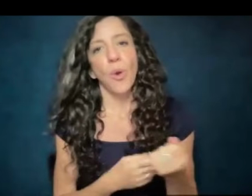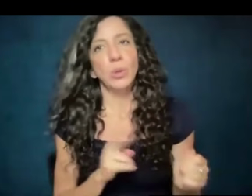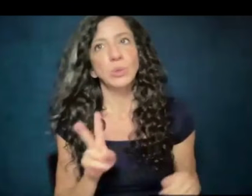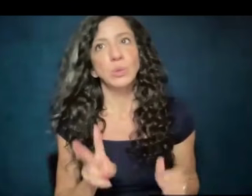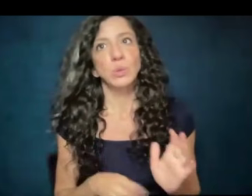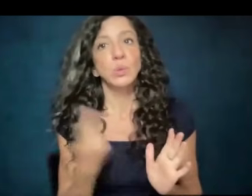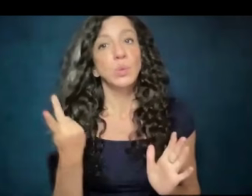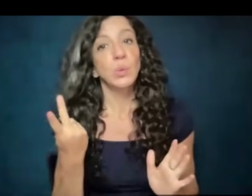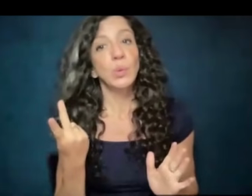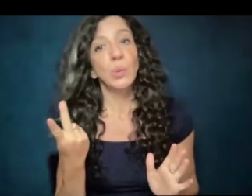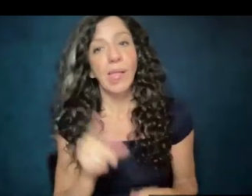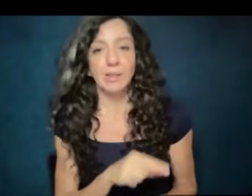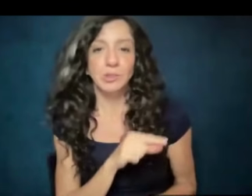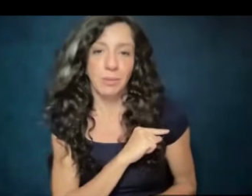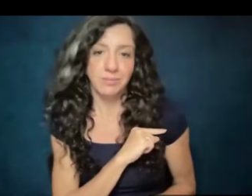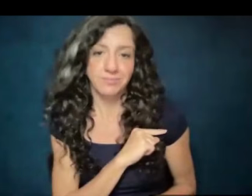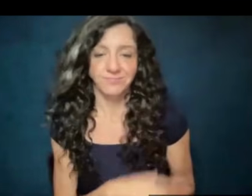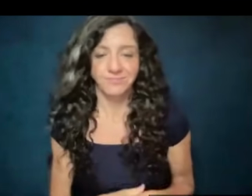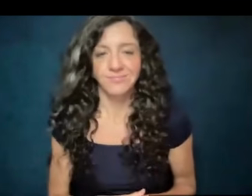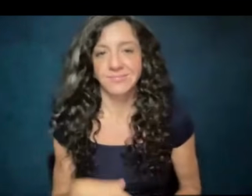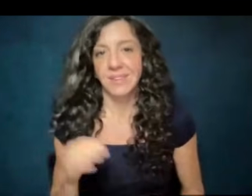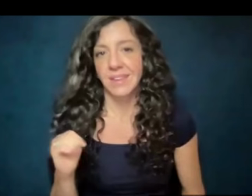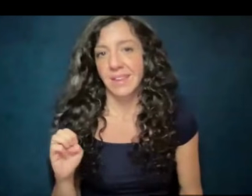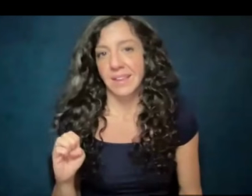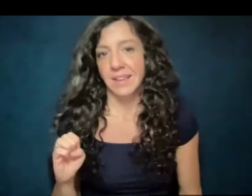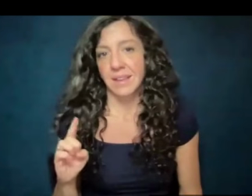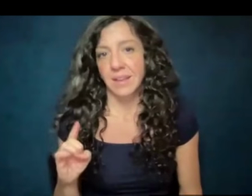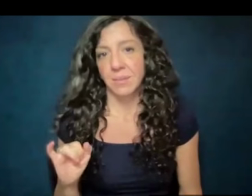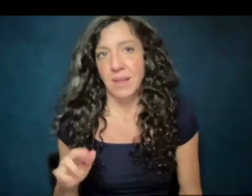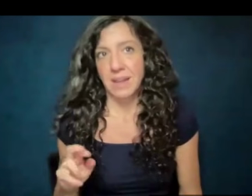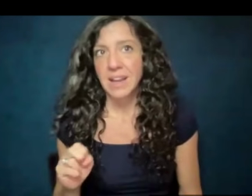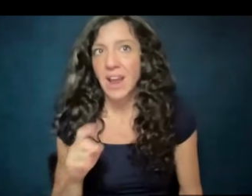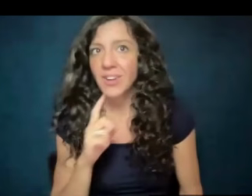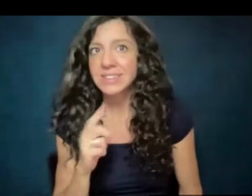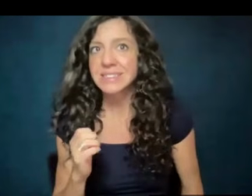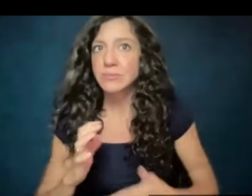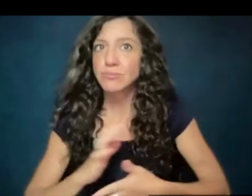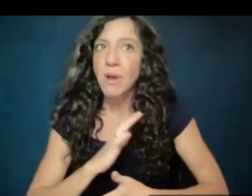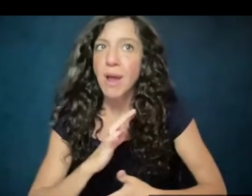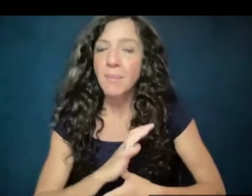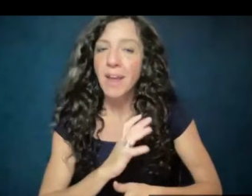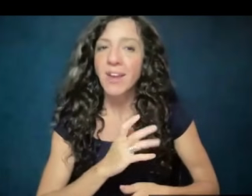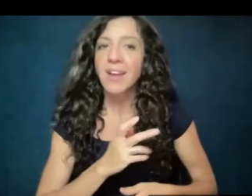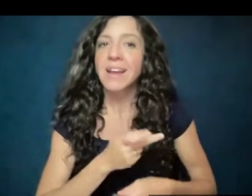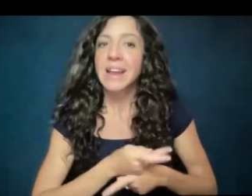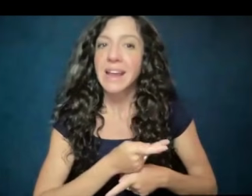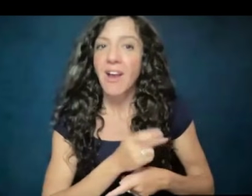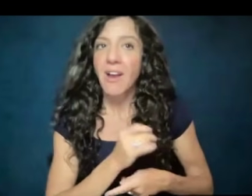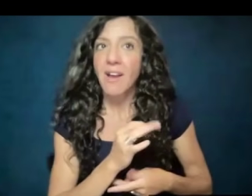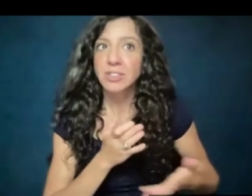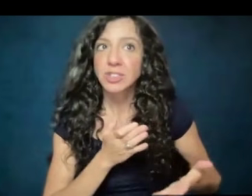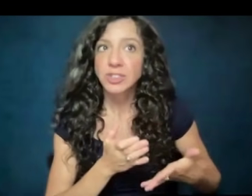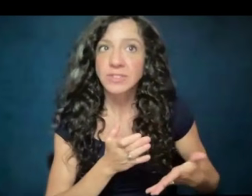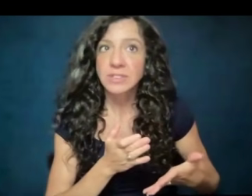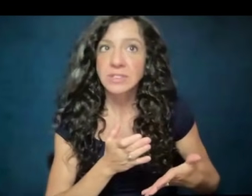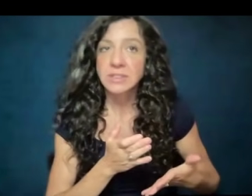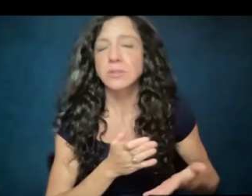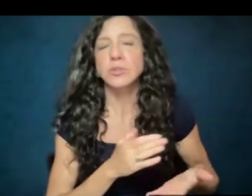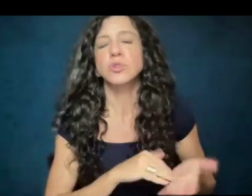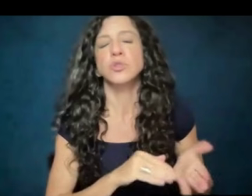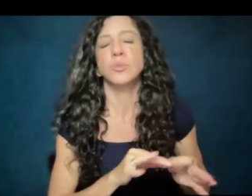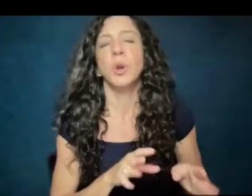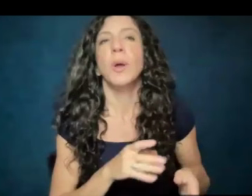eligible. Medicare is the primary payer of services, and Medicaid pays the secondary. So if Medicare is